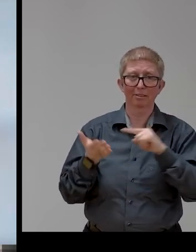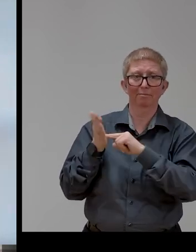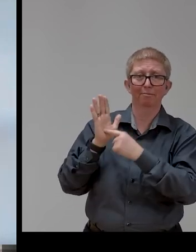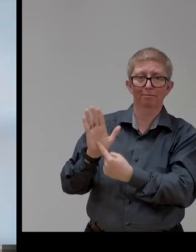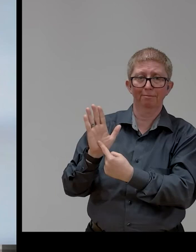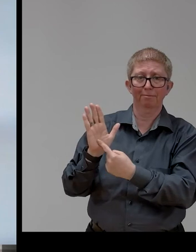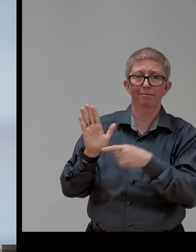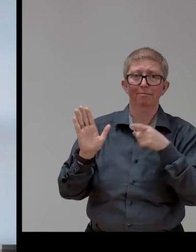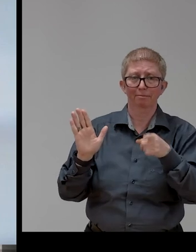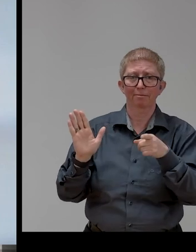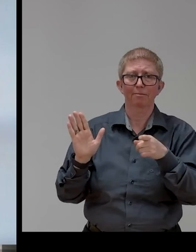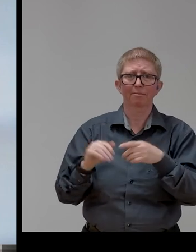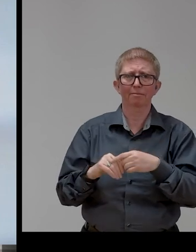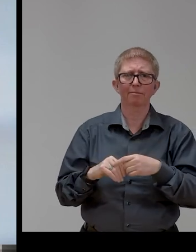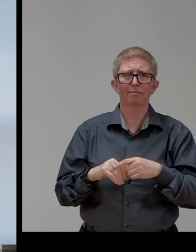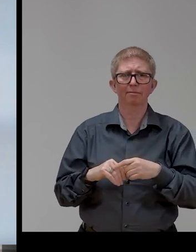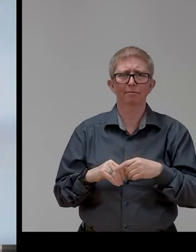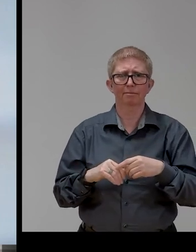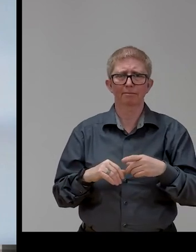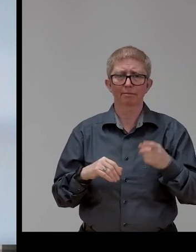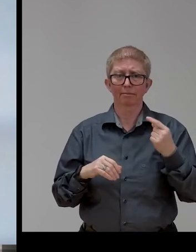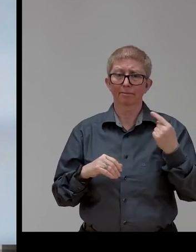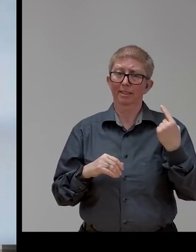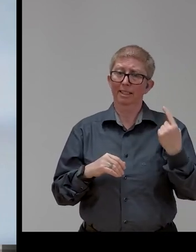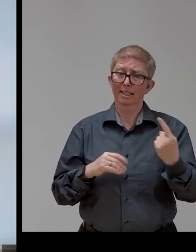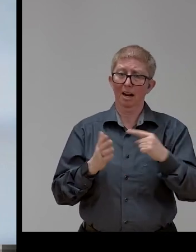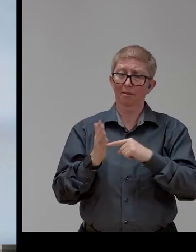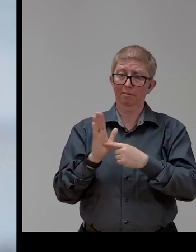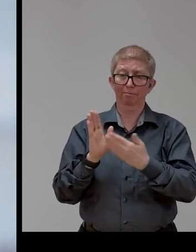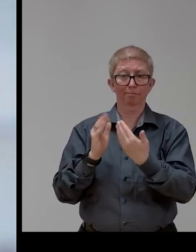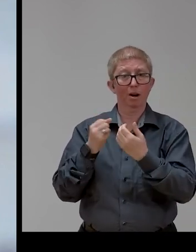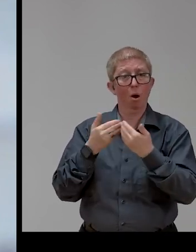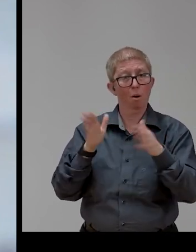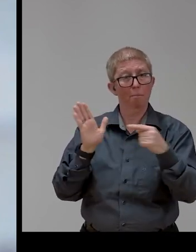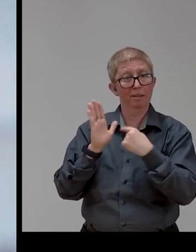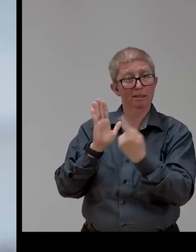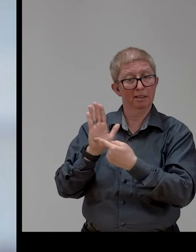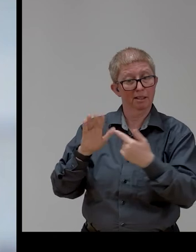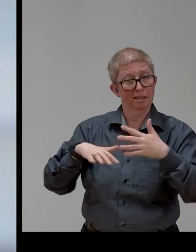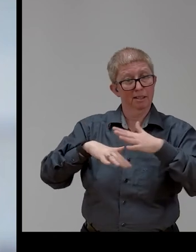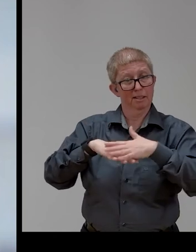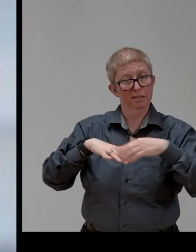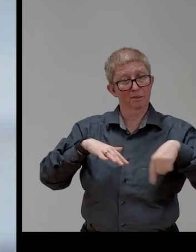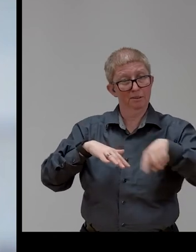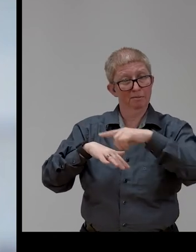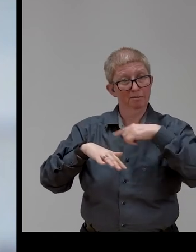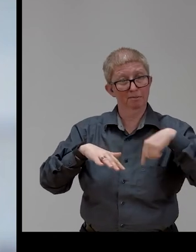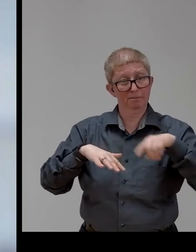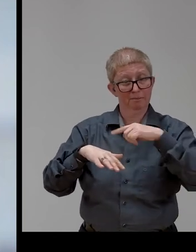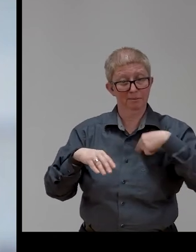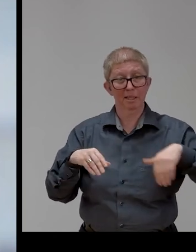that was again born among the members of the Disability Thematic Network regarding accessible